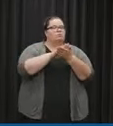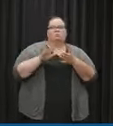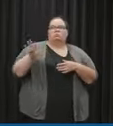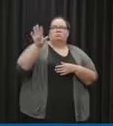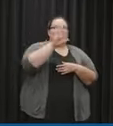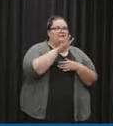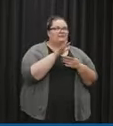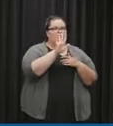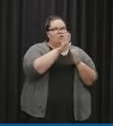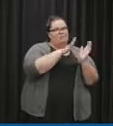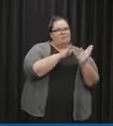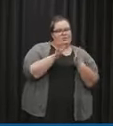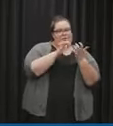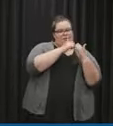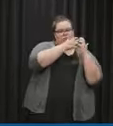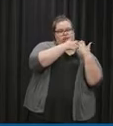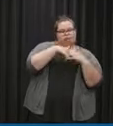of the provincial plans.